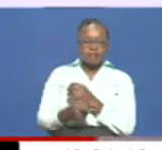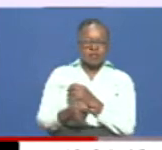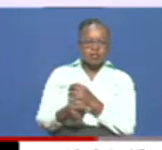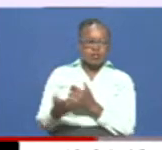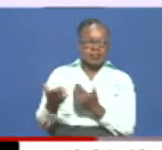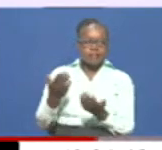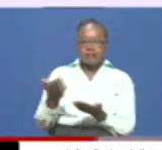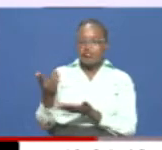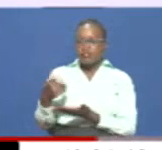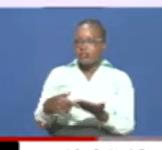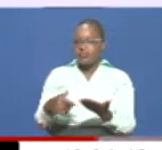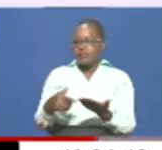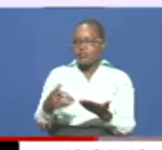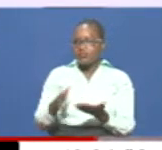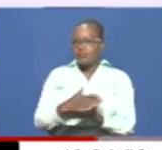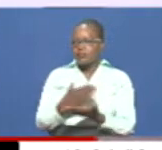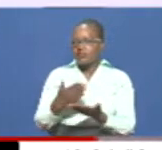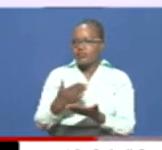are some of the few